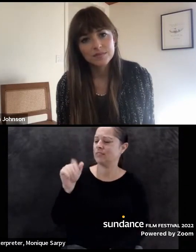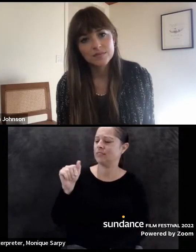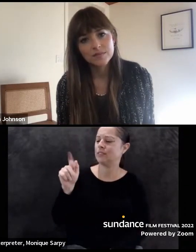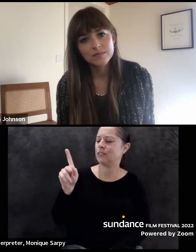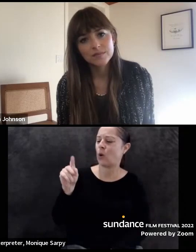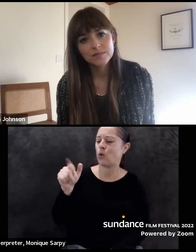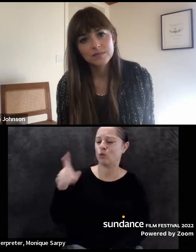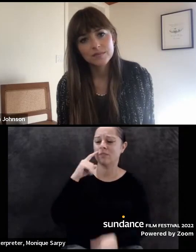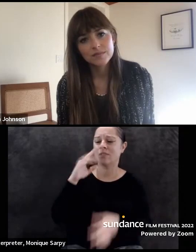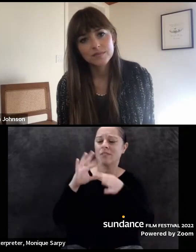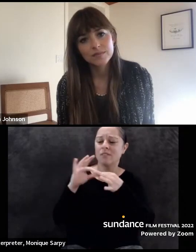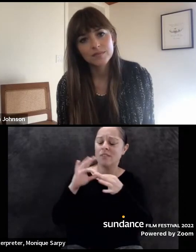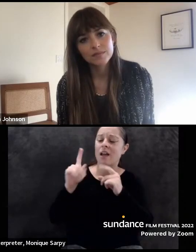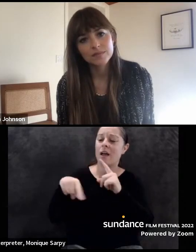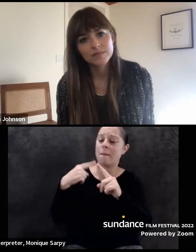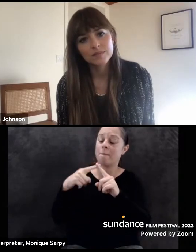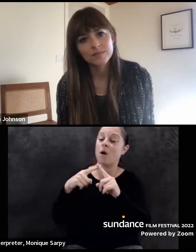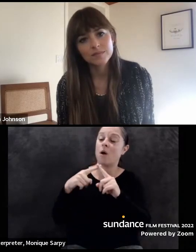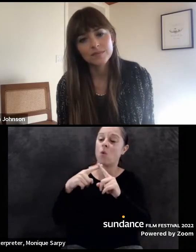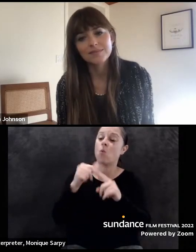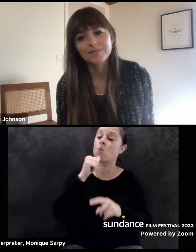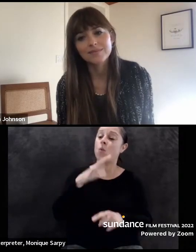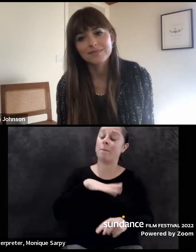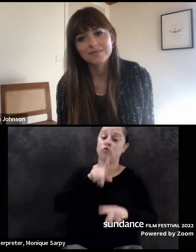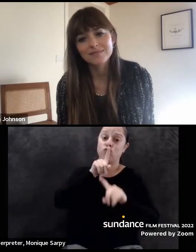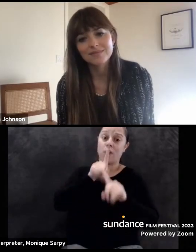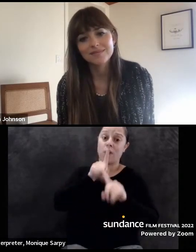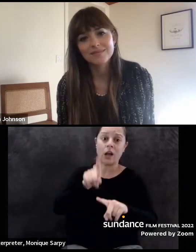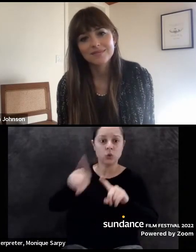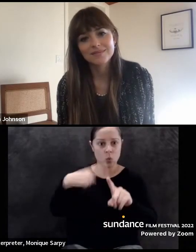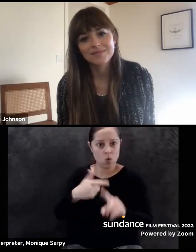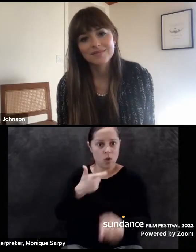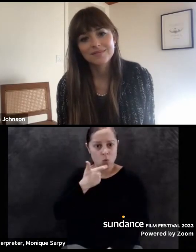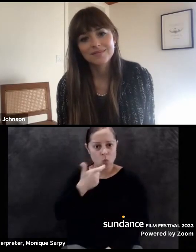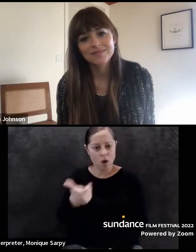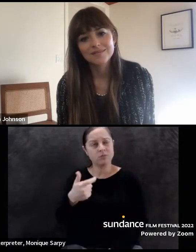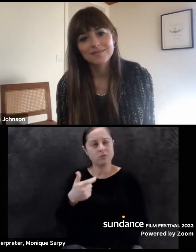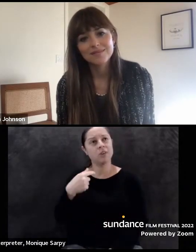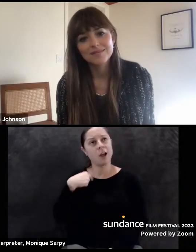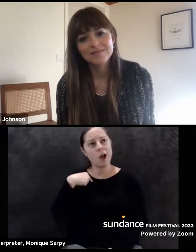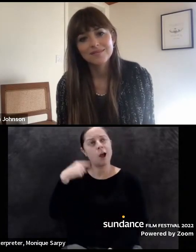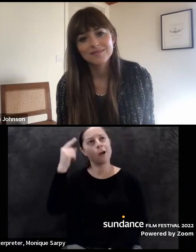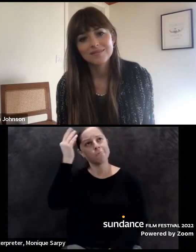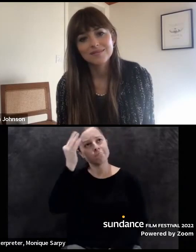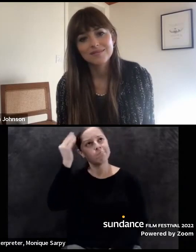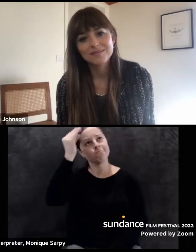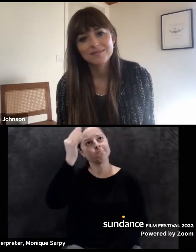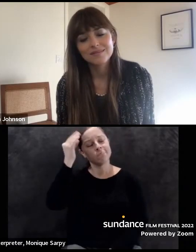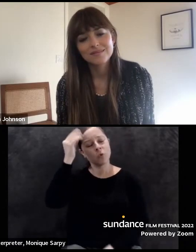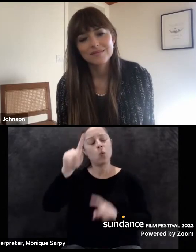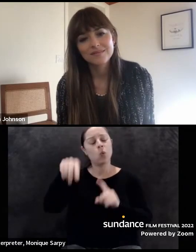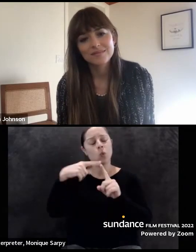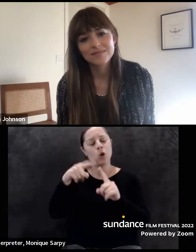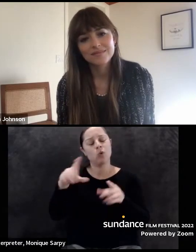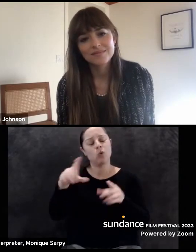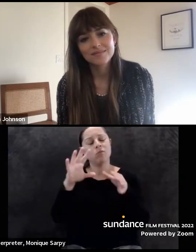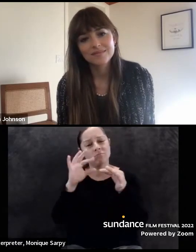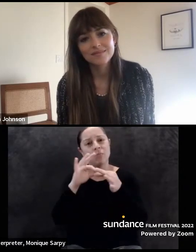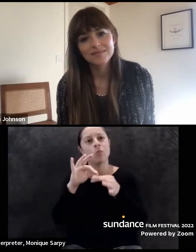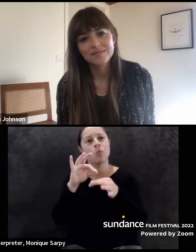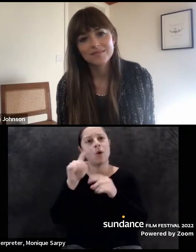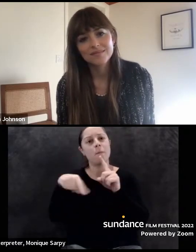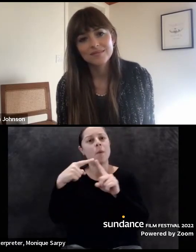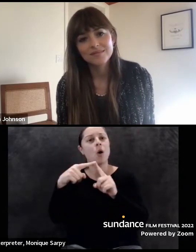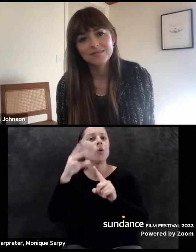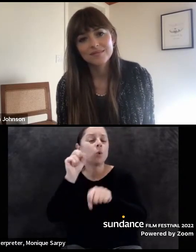about women's reactions to it when they watch it. And I've been thinking about that as you talk about the experience of working with Maggie, but just that